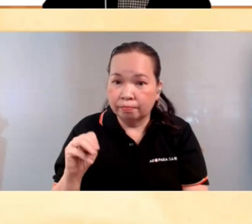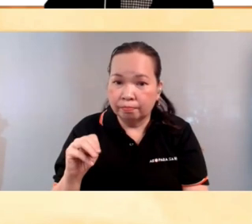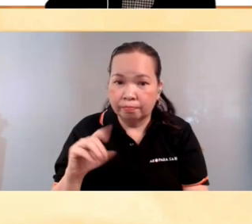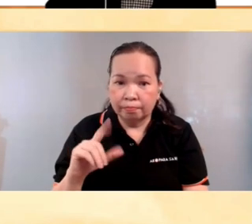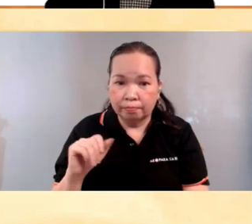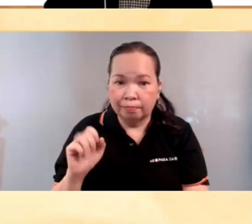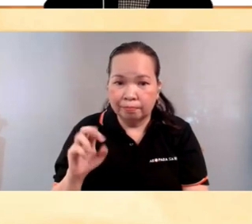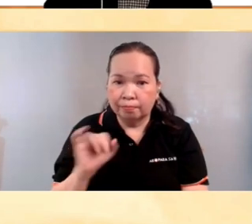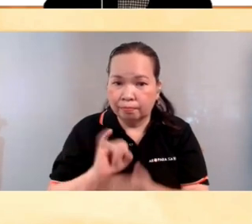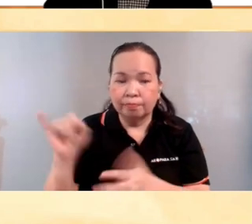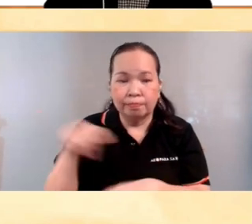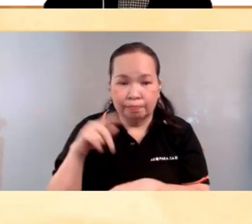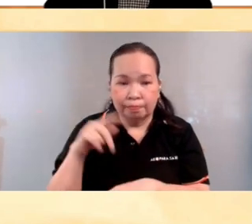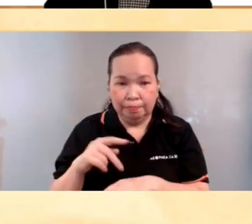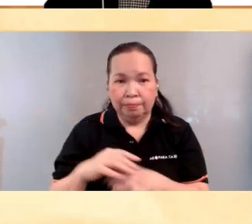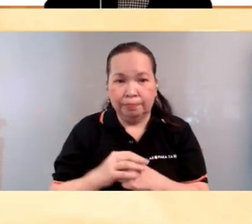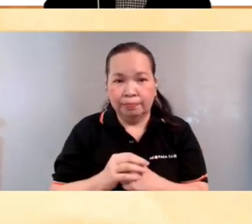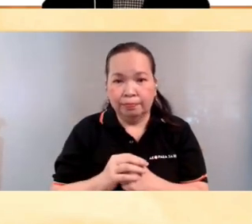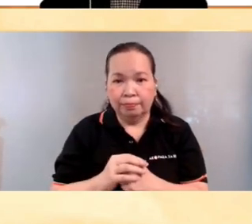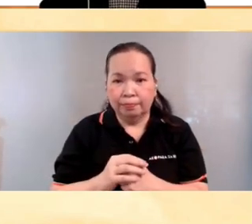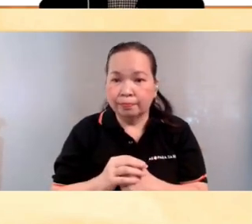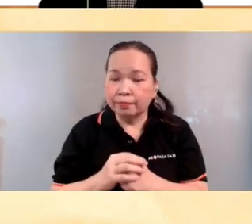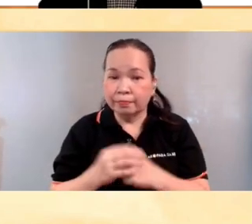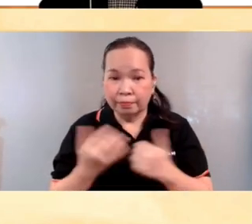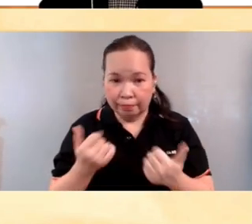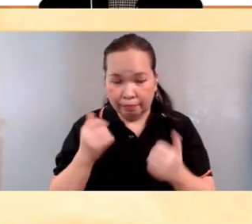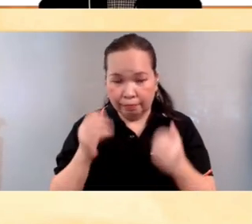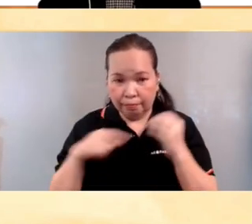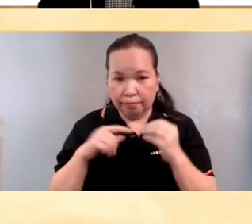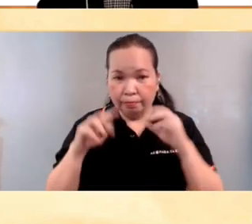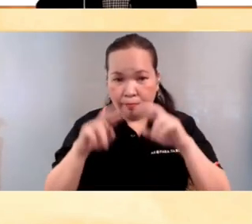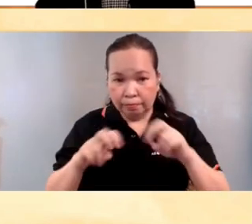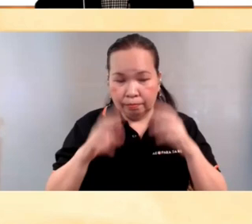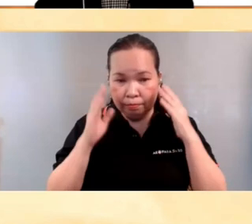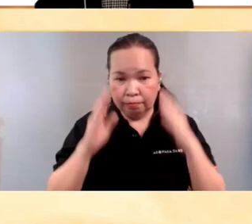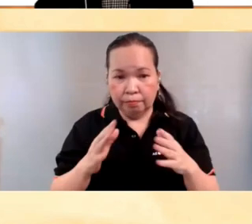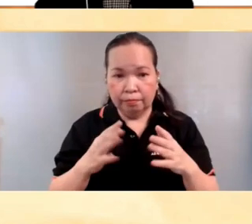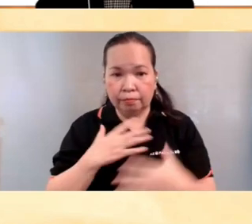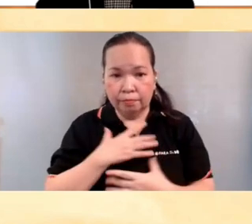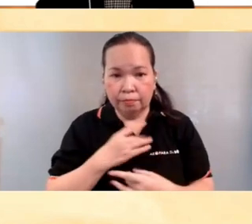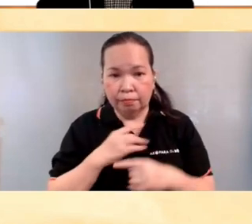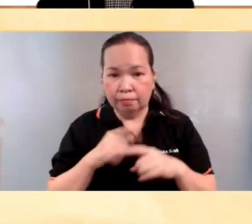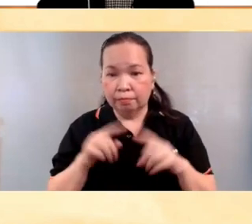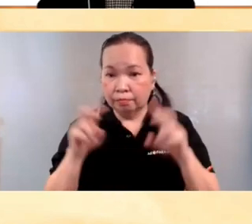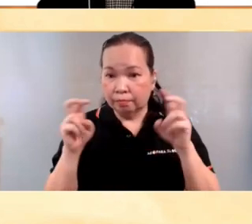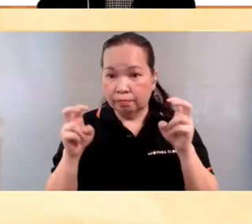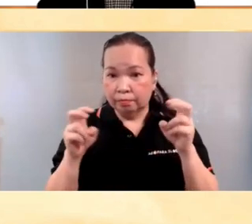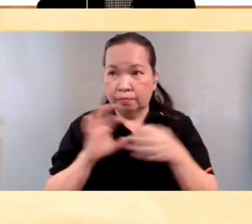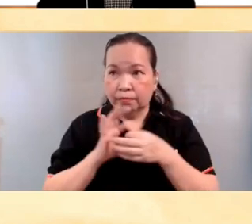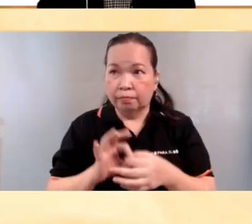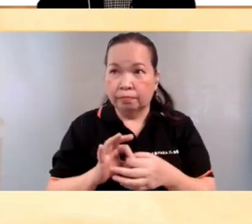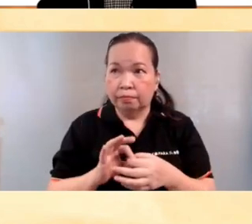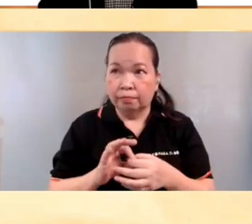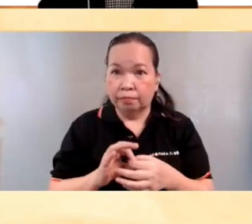Philippines. In doing research, her interest spans topics related to the practice